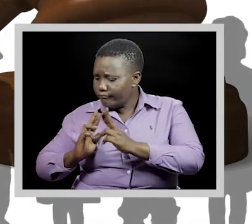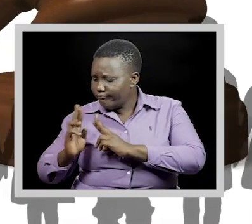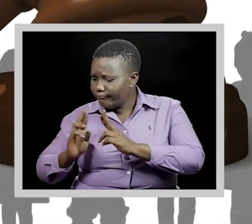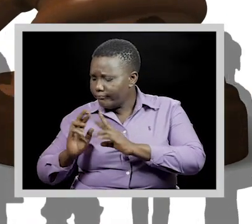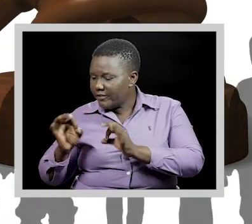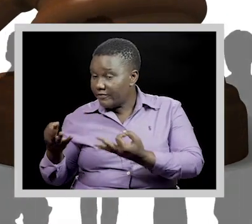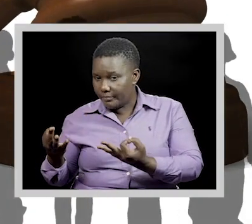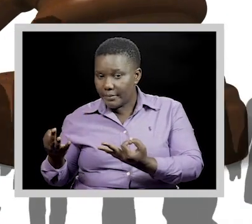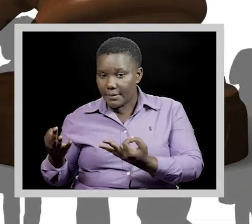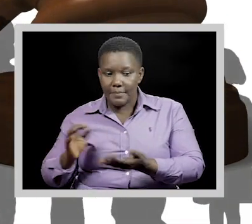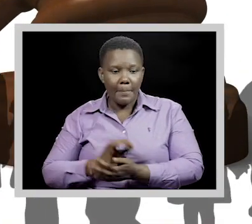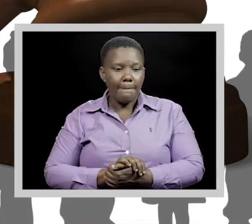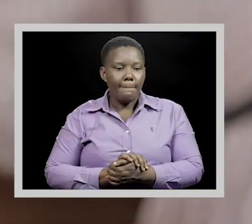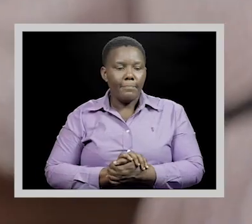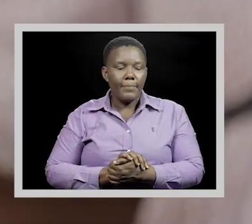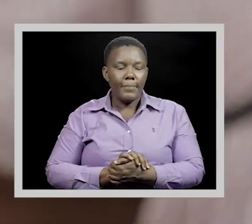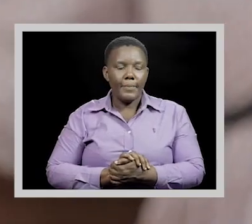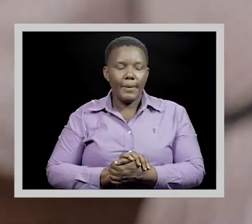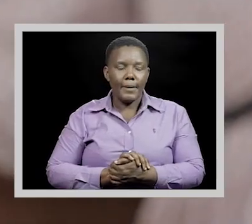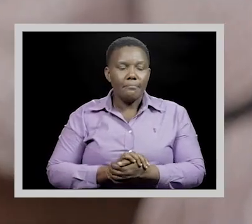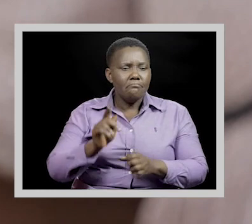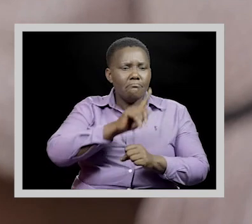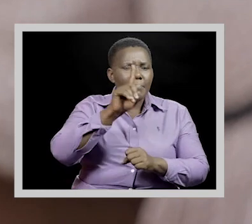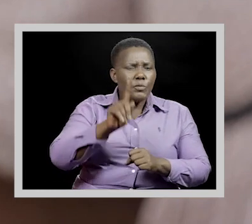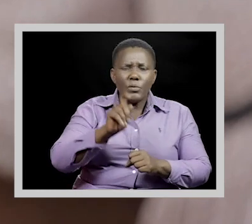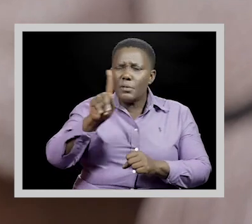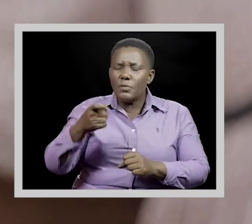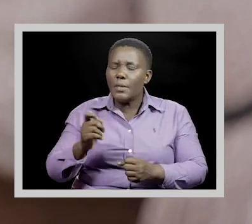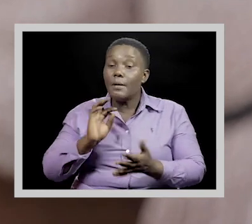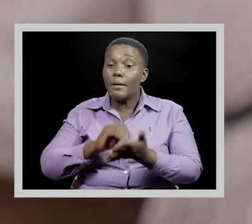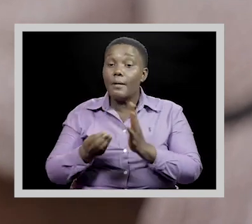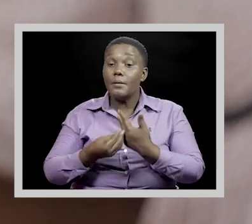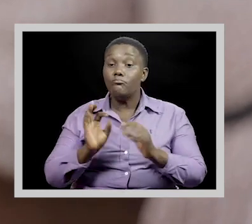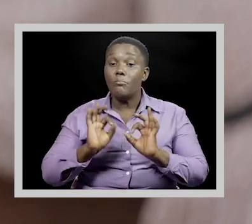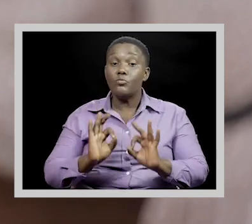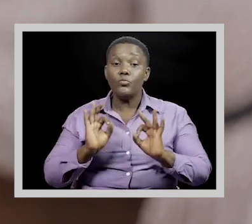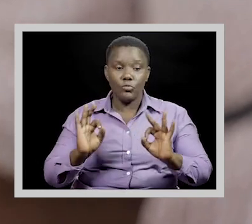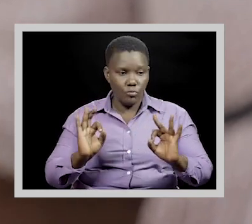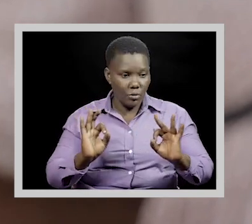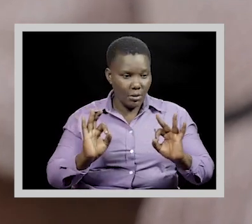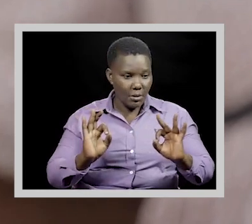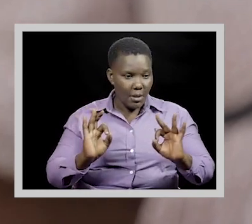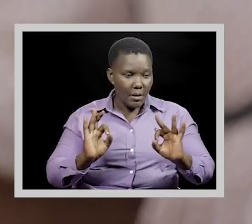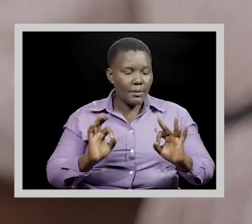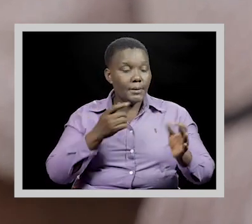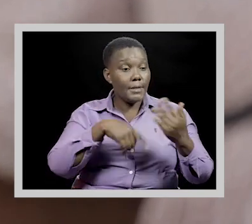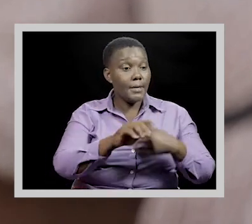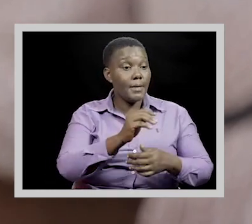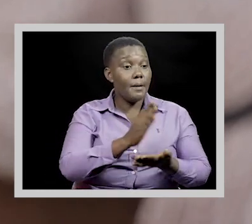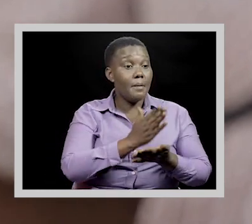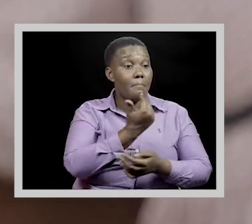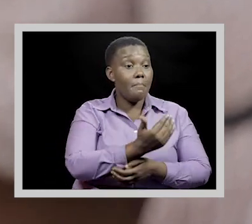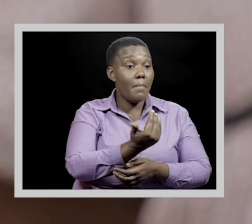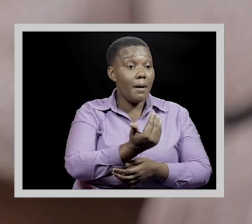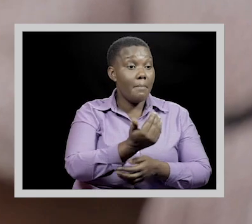Speaking to children. Now, what are good question techniques when in juvenile